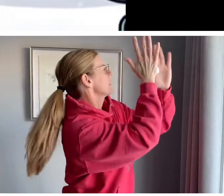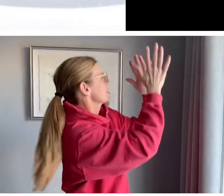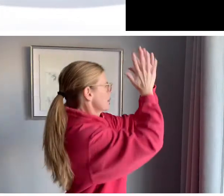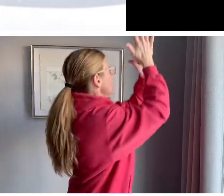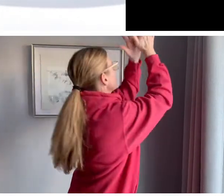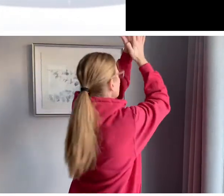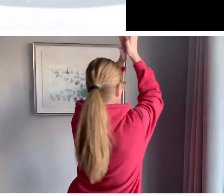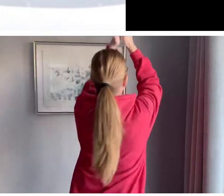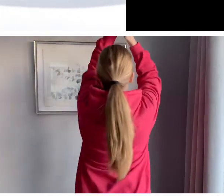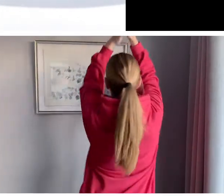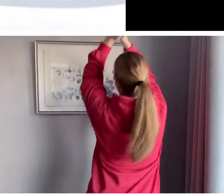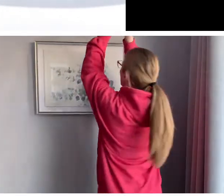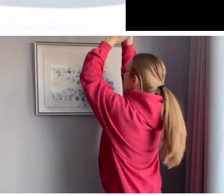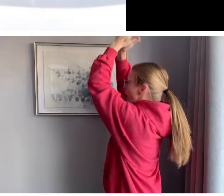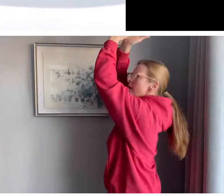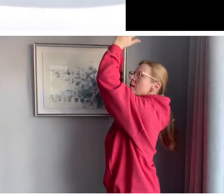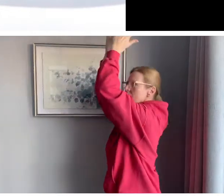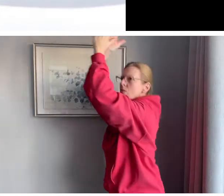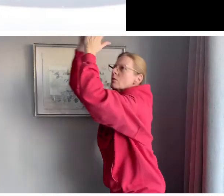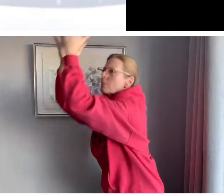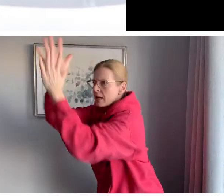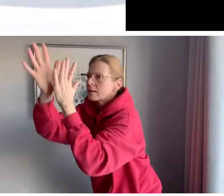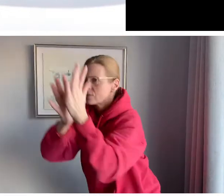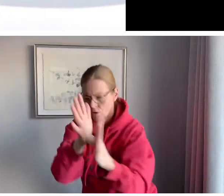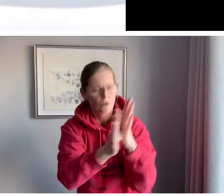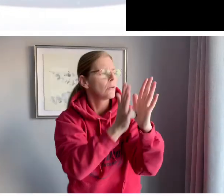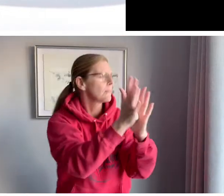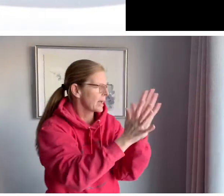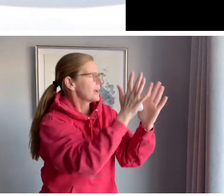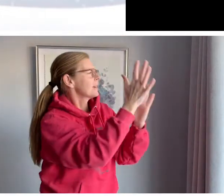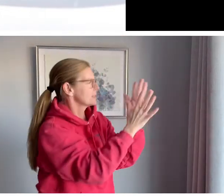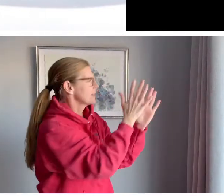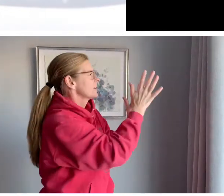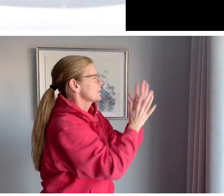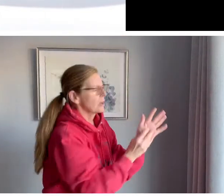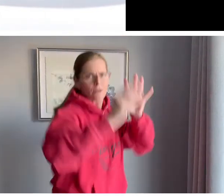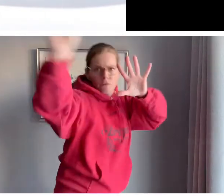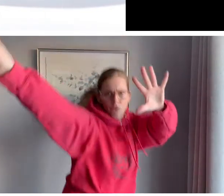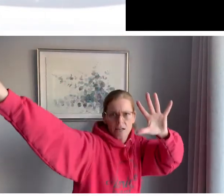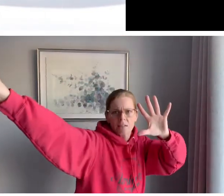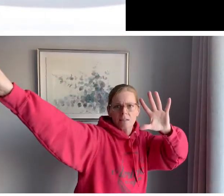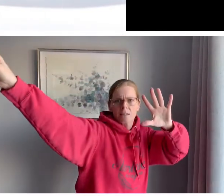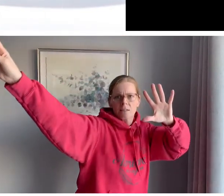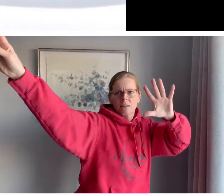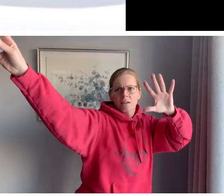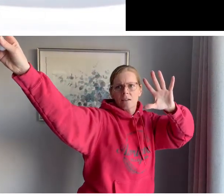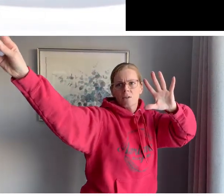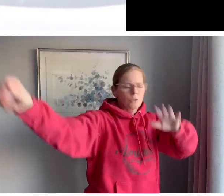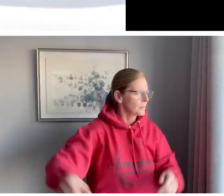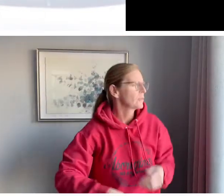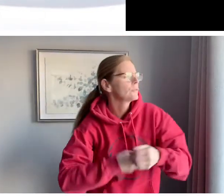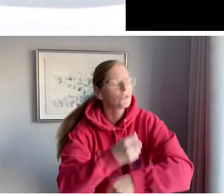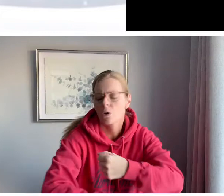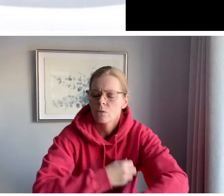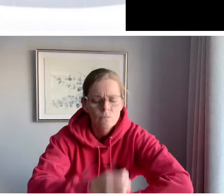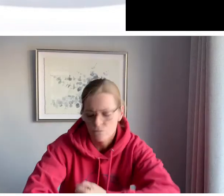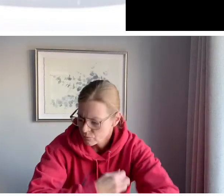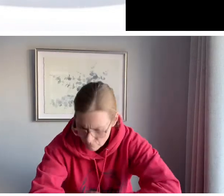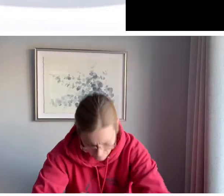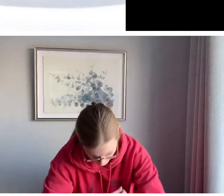snowman. We'll make a snowman. We'll make a snowman freeze. We'll roll the